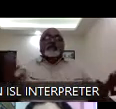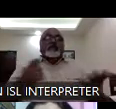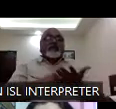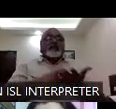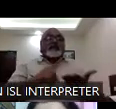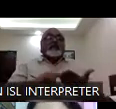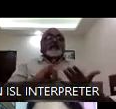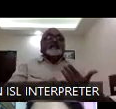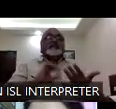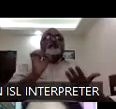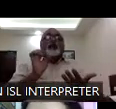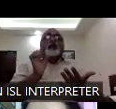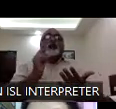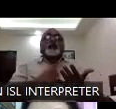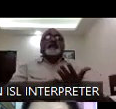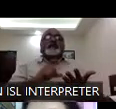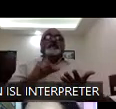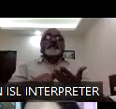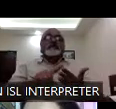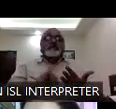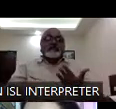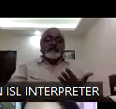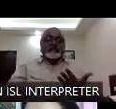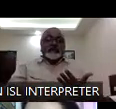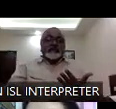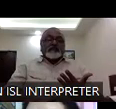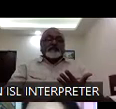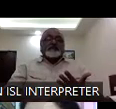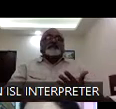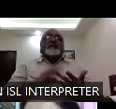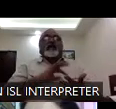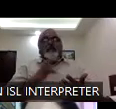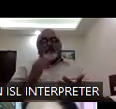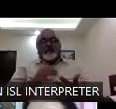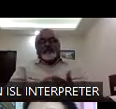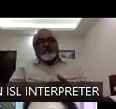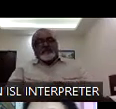margins. And we promote the whole idea of personhood,